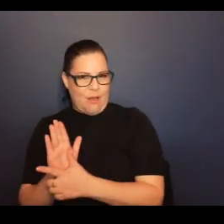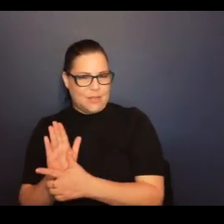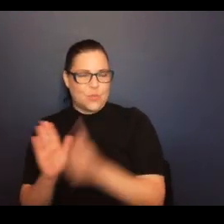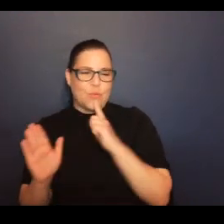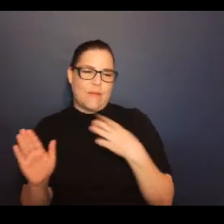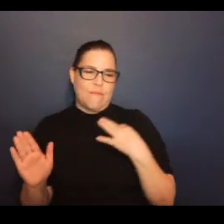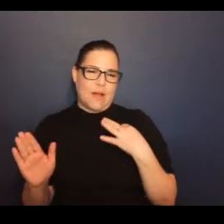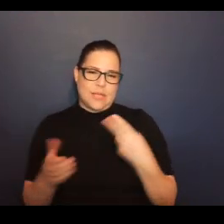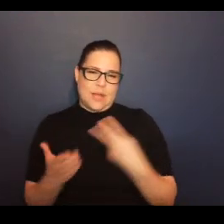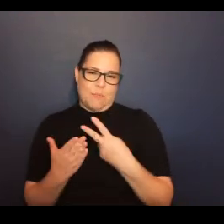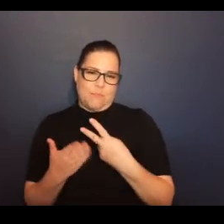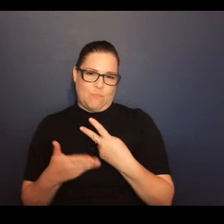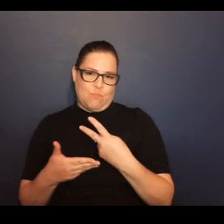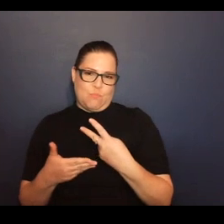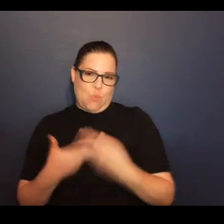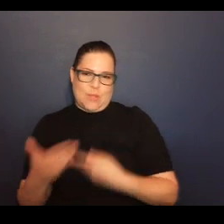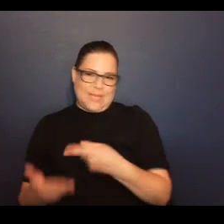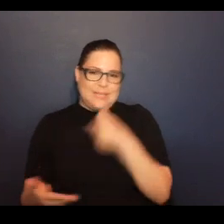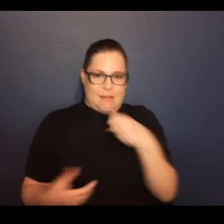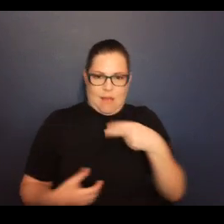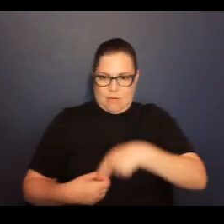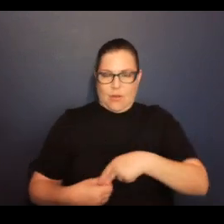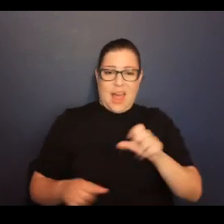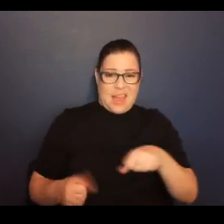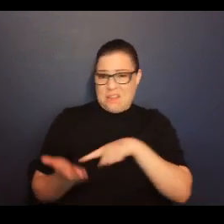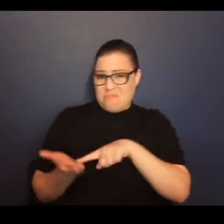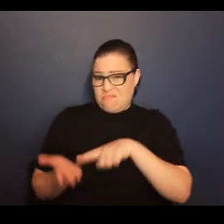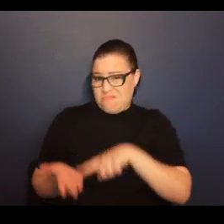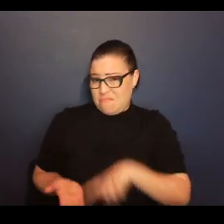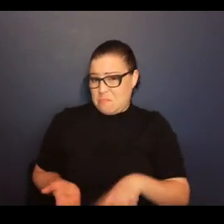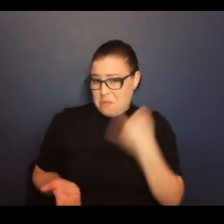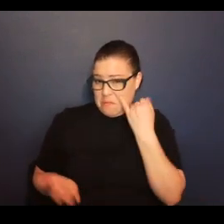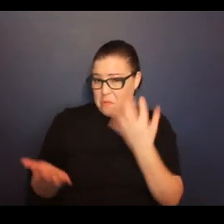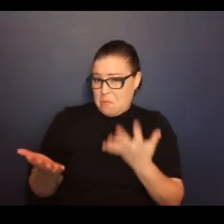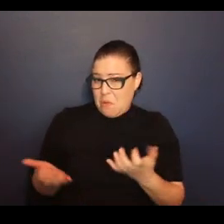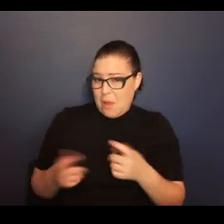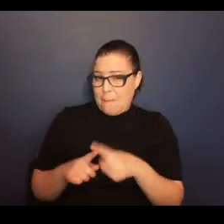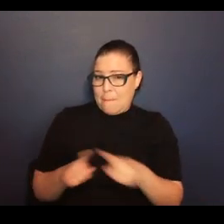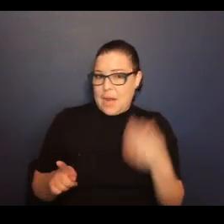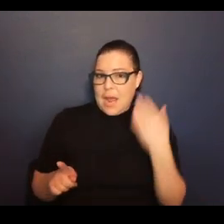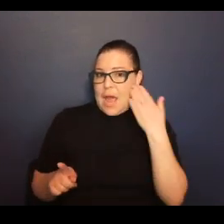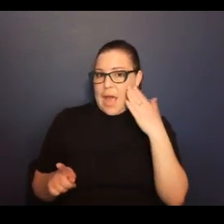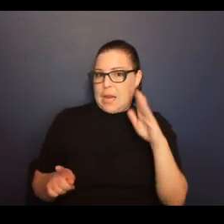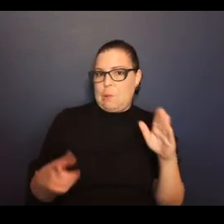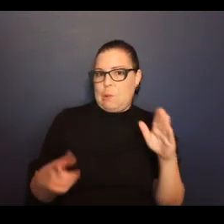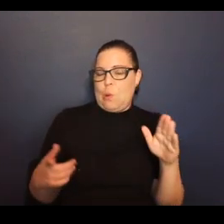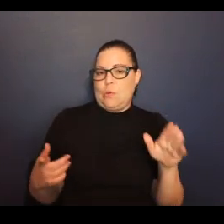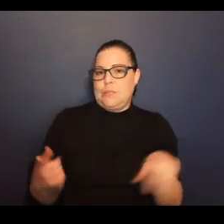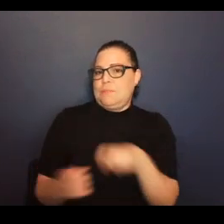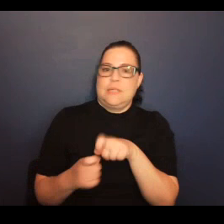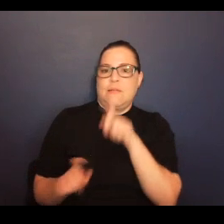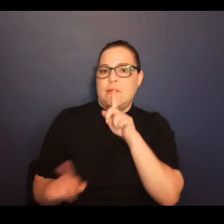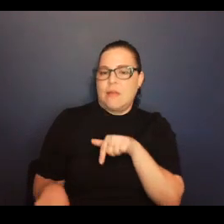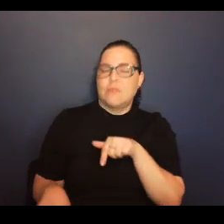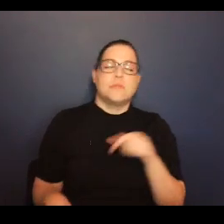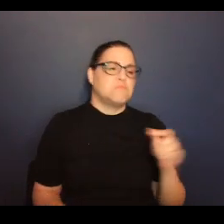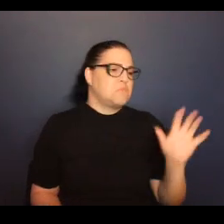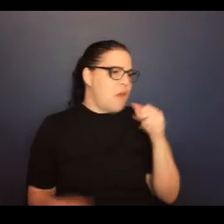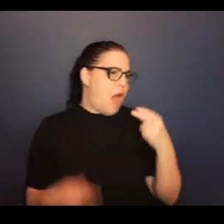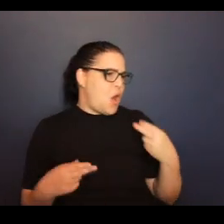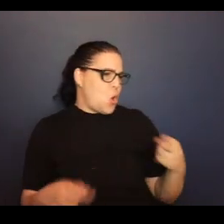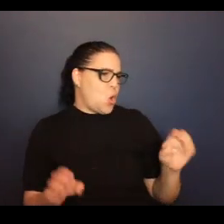process. So if you'd like me to look at that, I certainly can. But I'm not aware of it off the top of my head. Yeah, nothing urgent, just